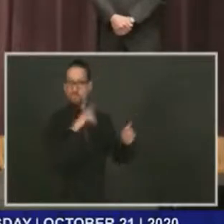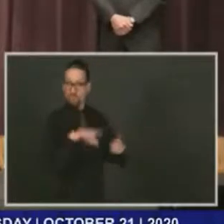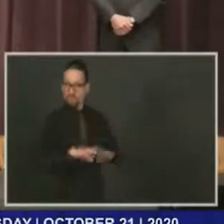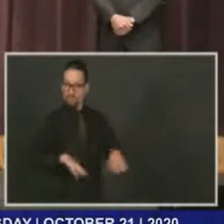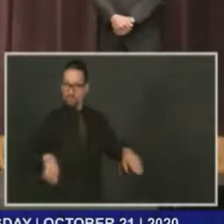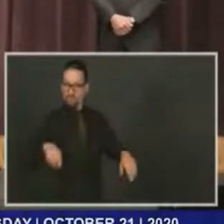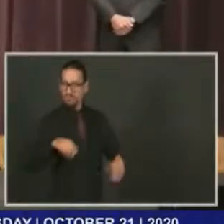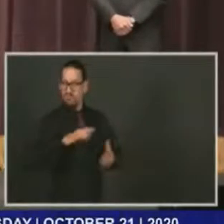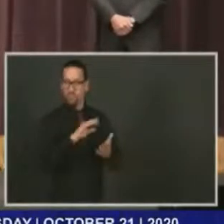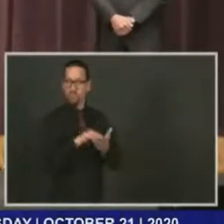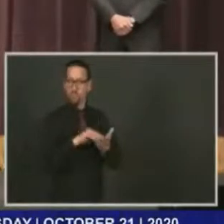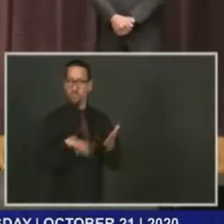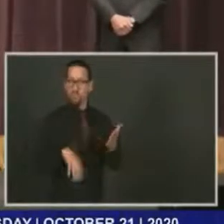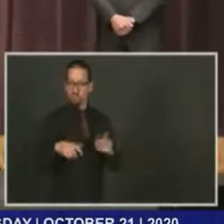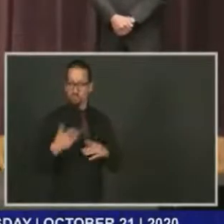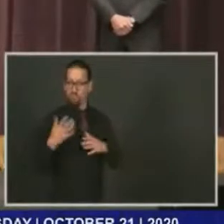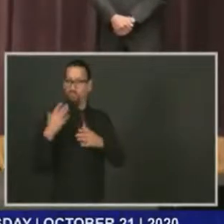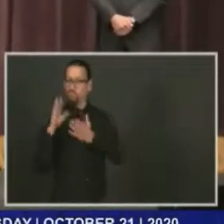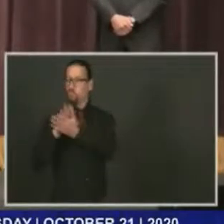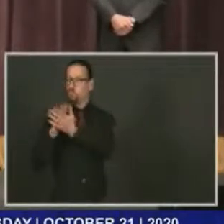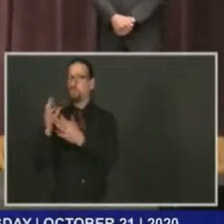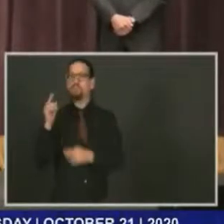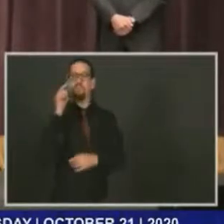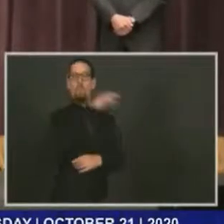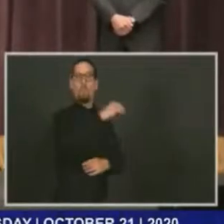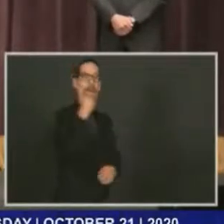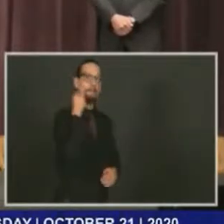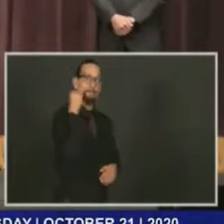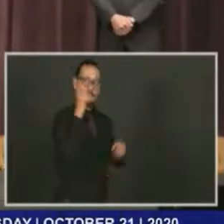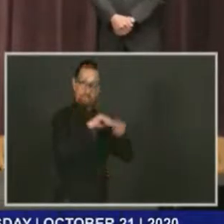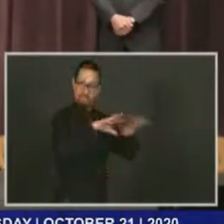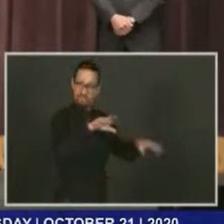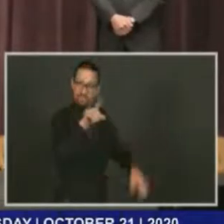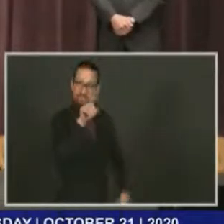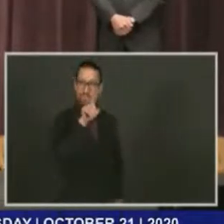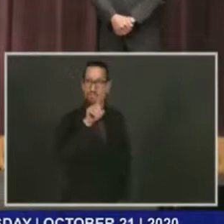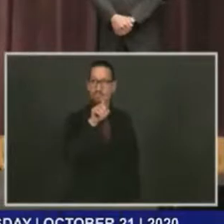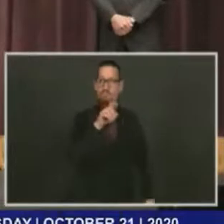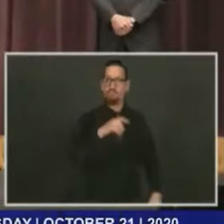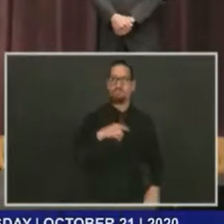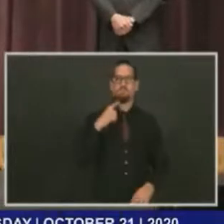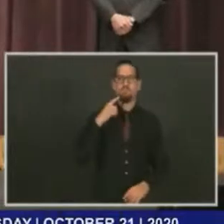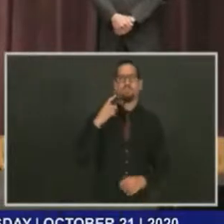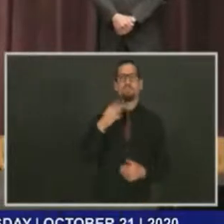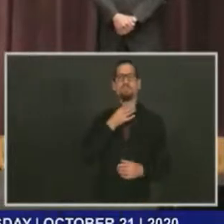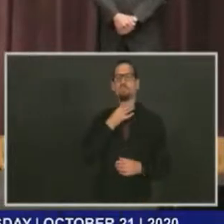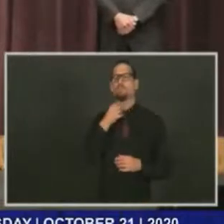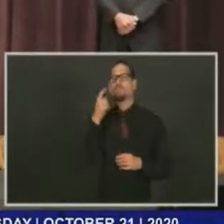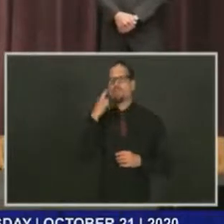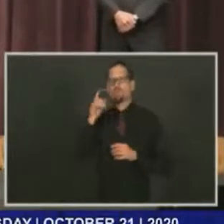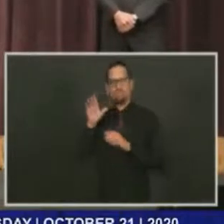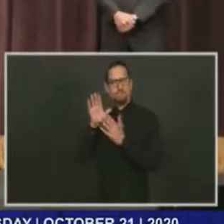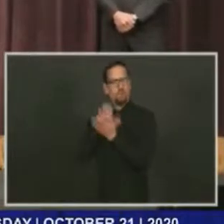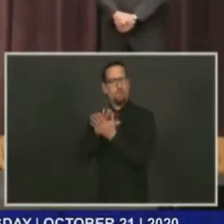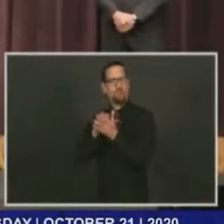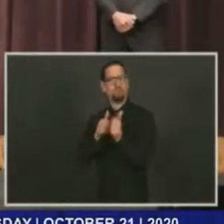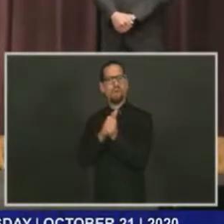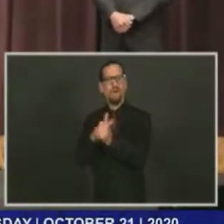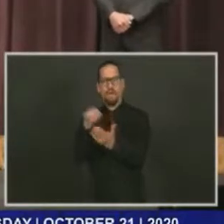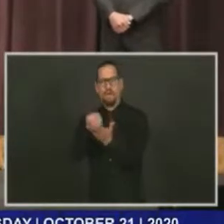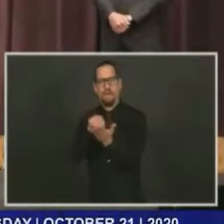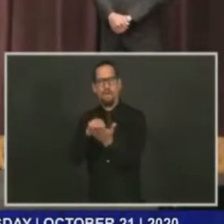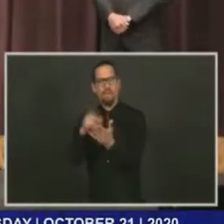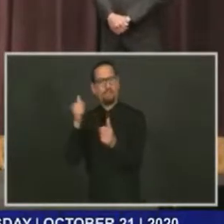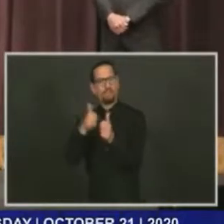I've also heard some people say that the contact tracing system in schools is a little bit of a lag, and how soon are they getting the information if somebody, a